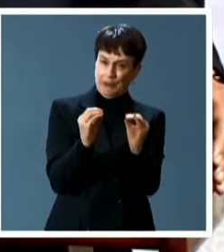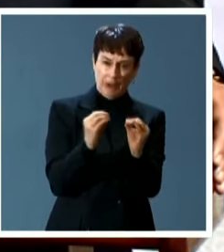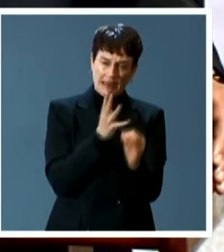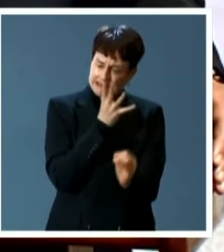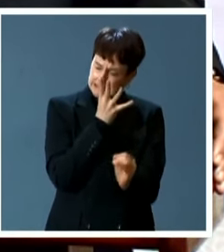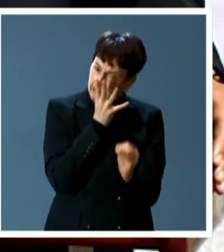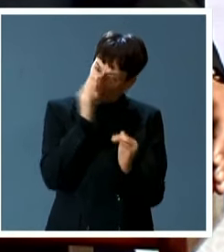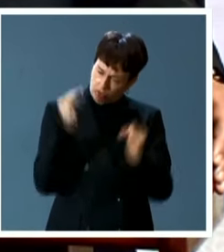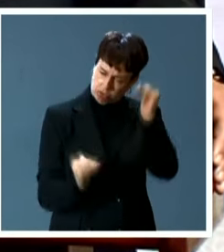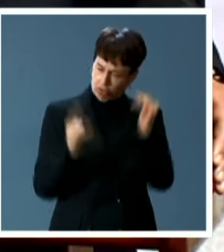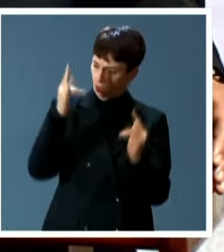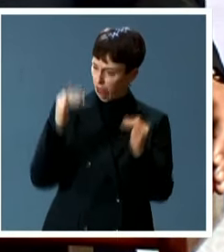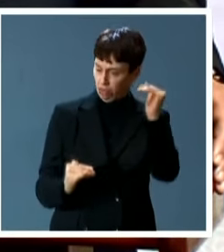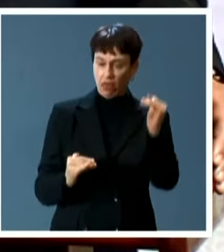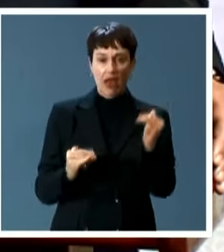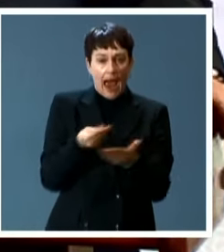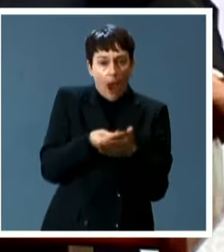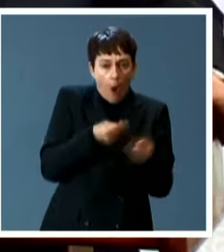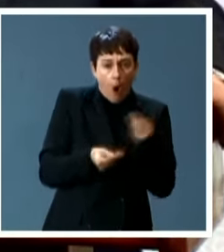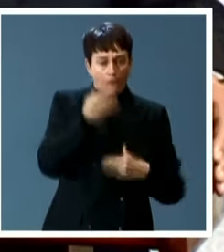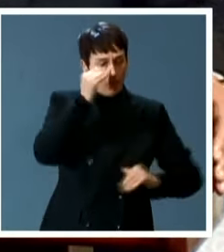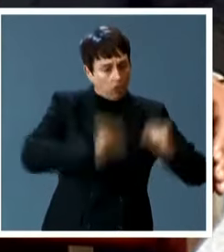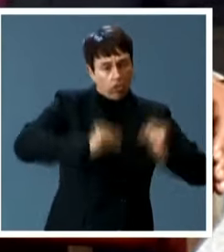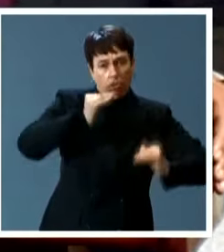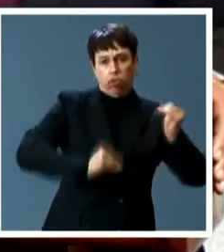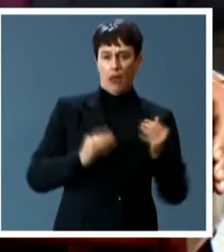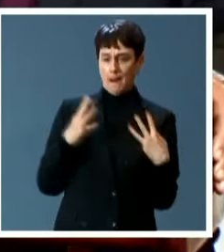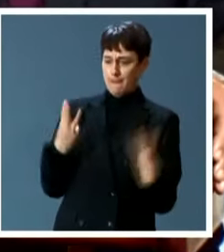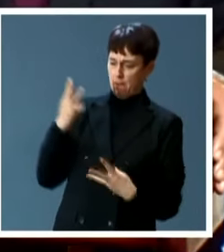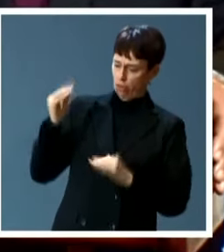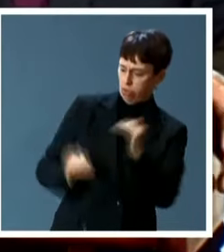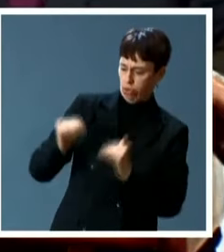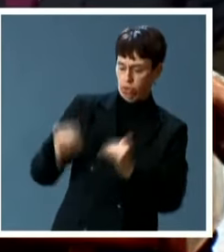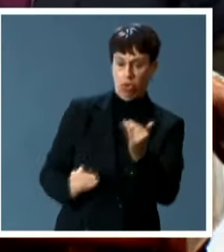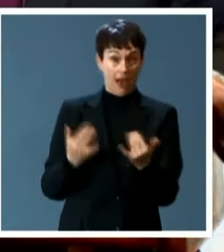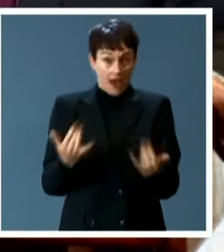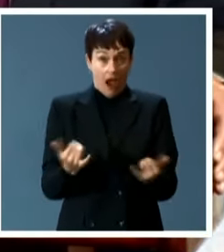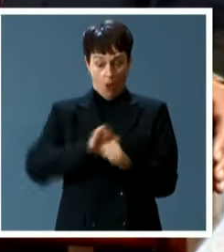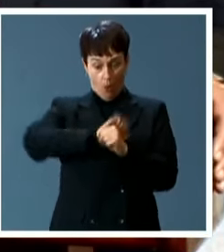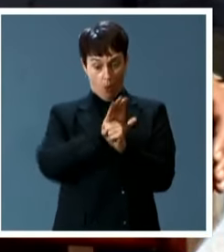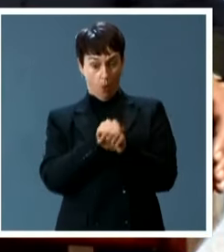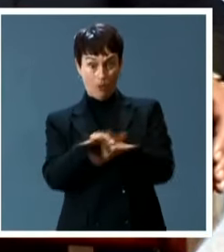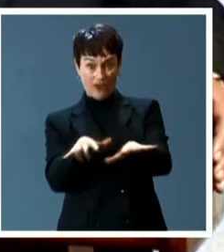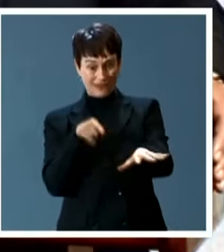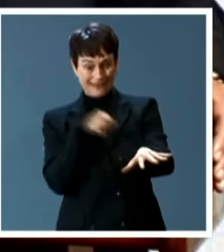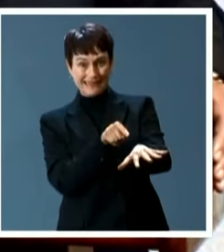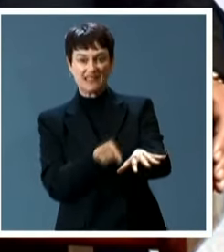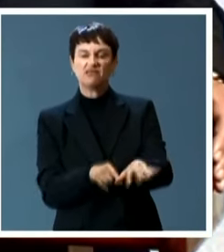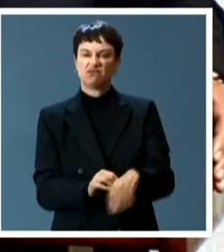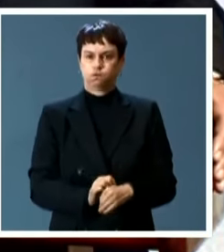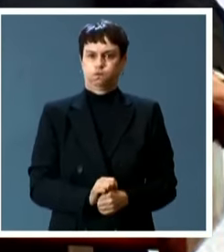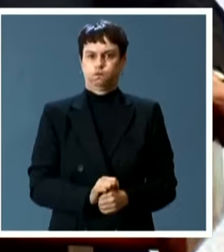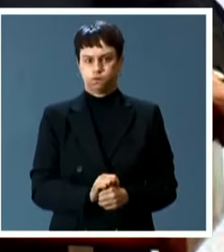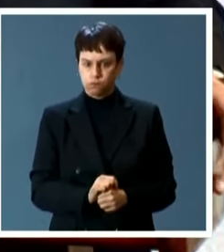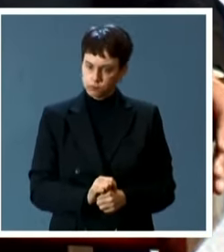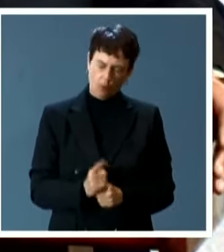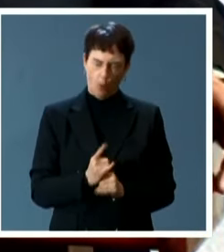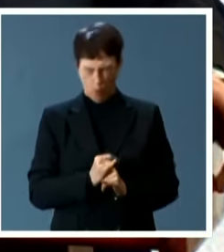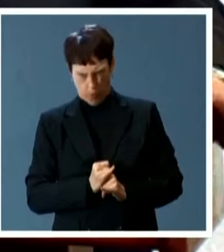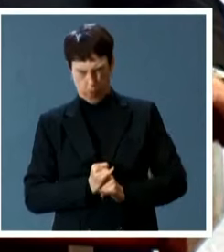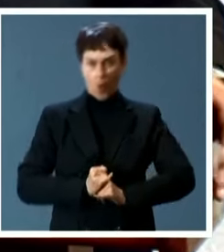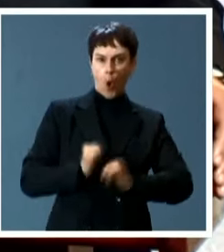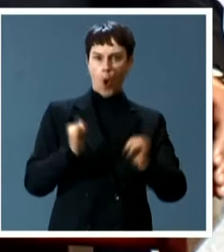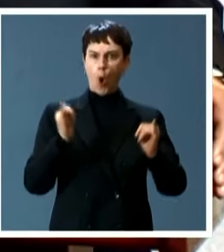and societies. Dear friends, COVID-19 is shining a spotlight on this injustice. The world is